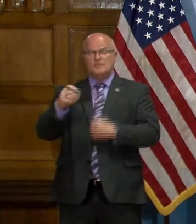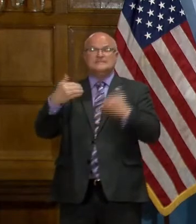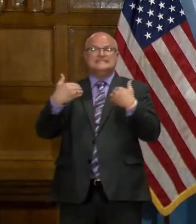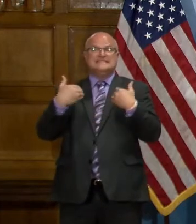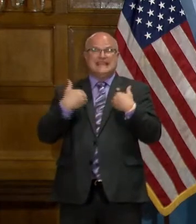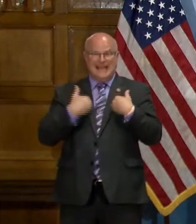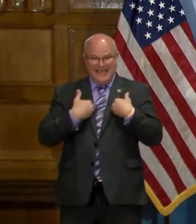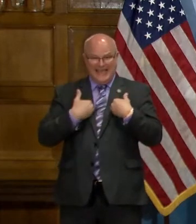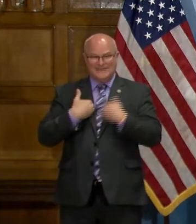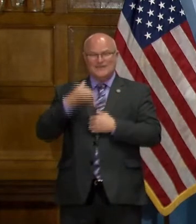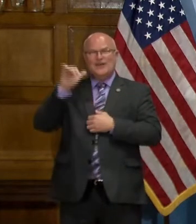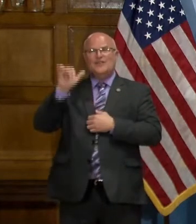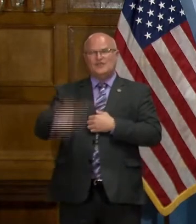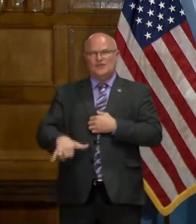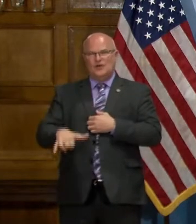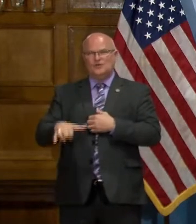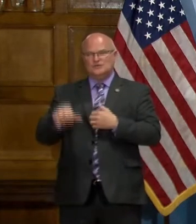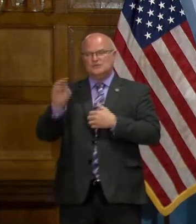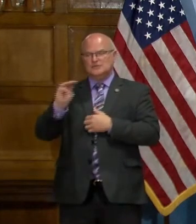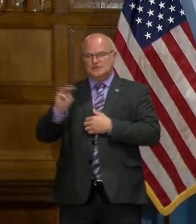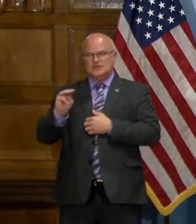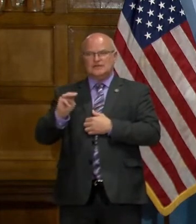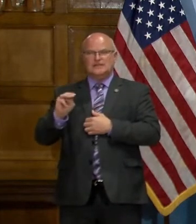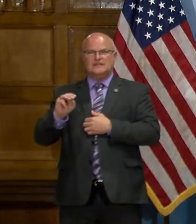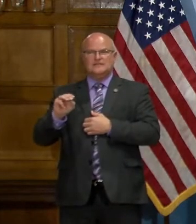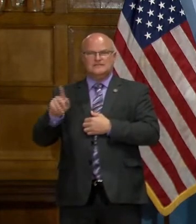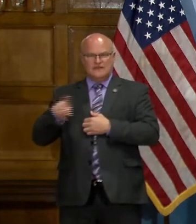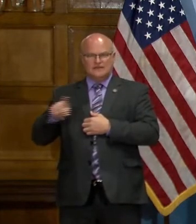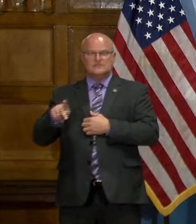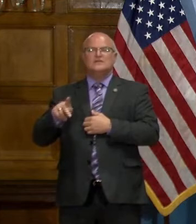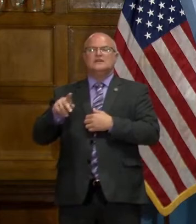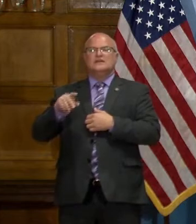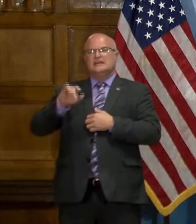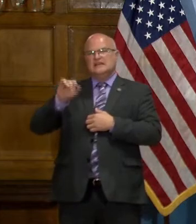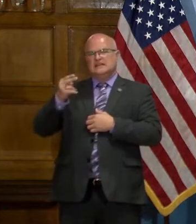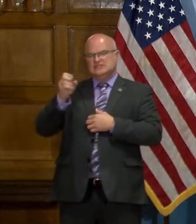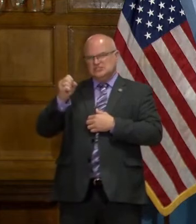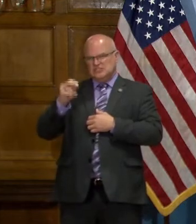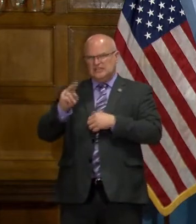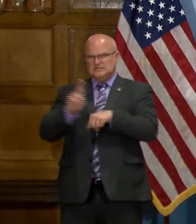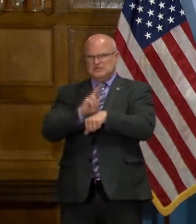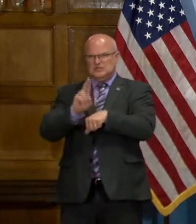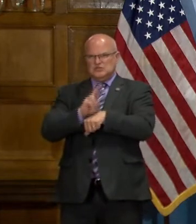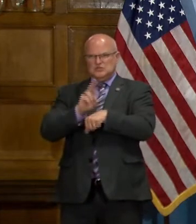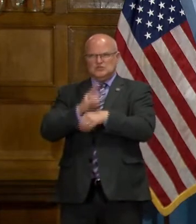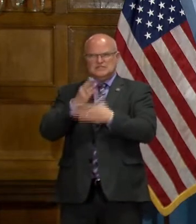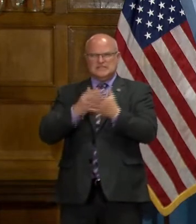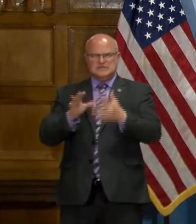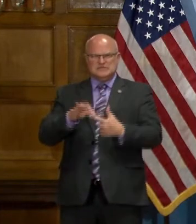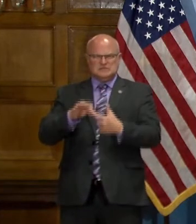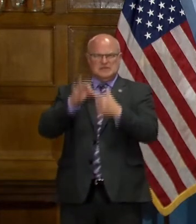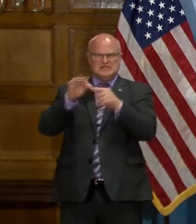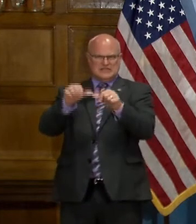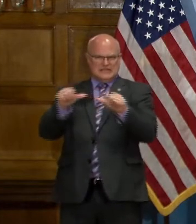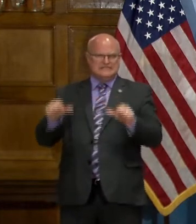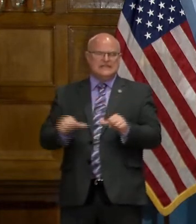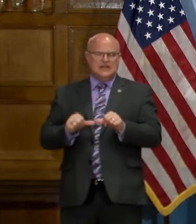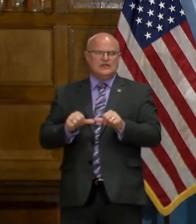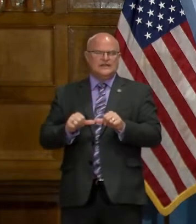have those doses. The Janssen was being used in some specialized